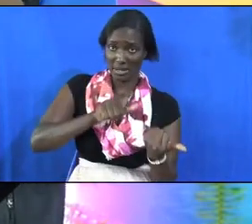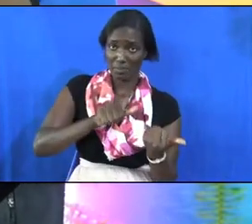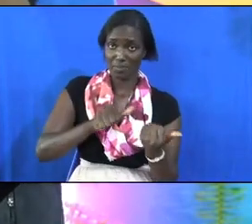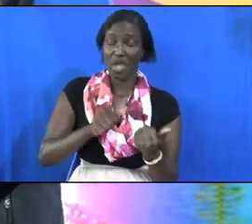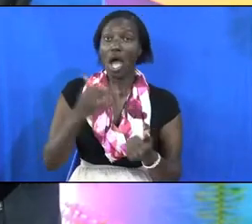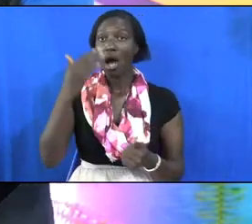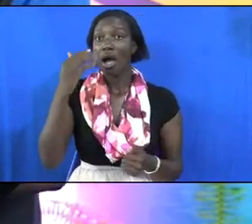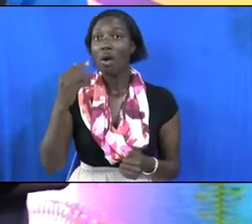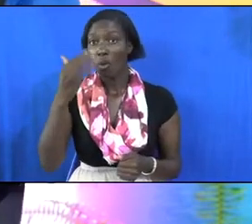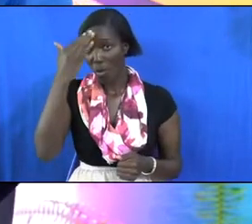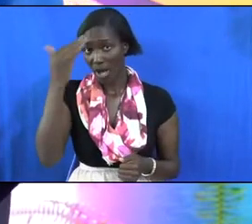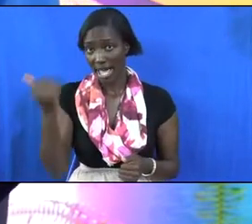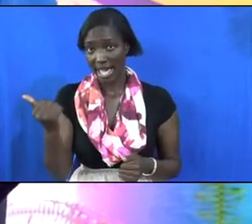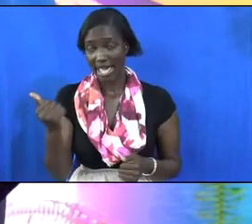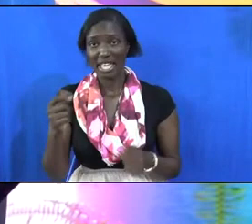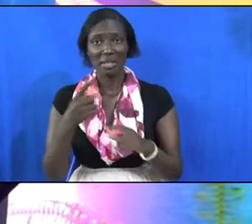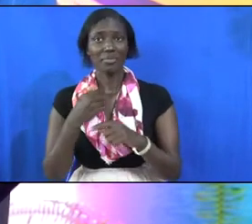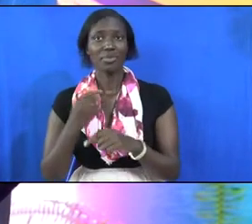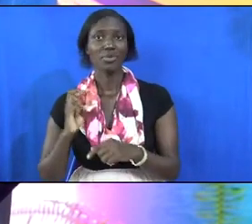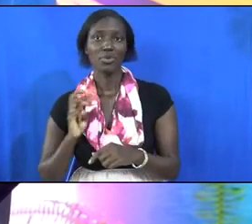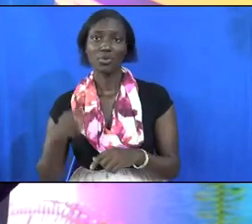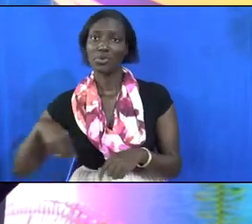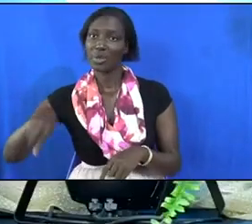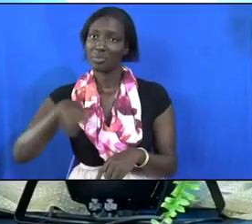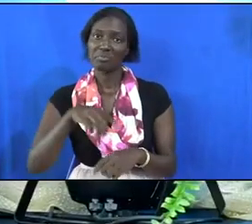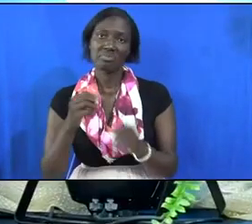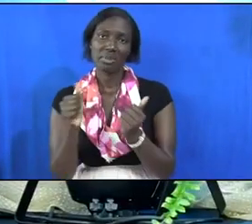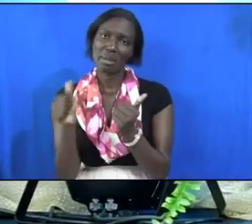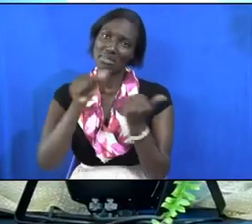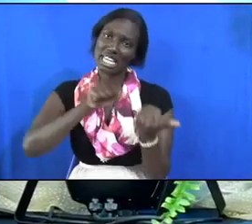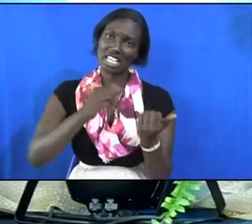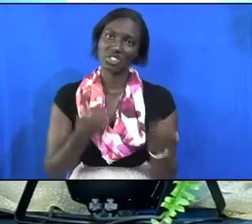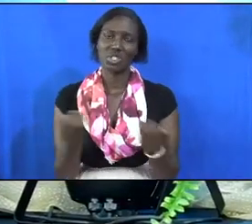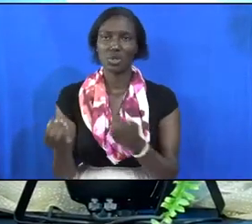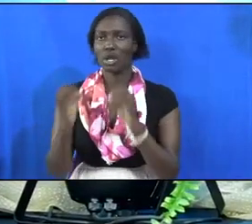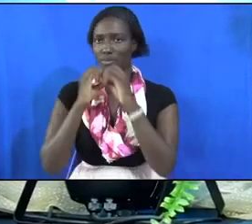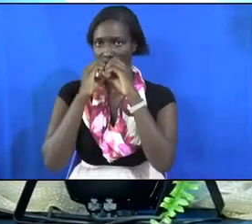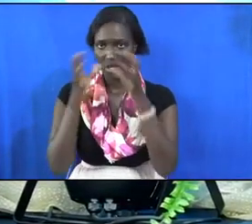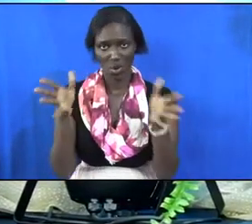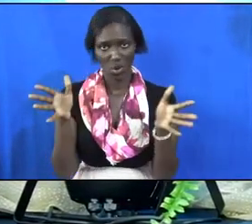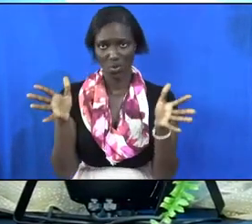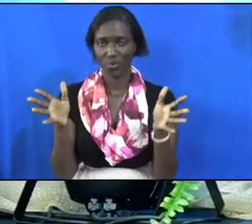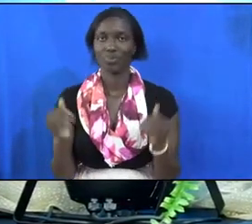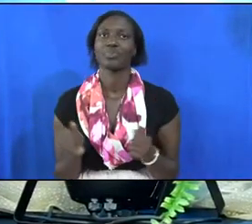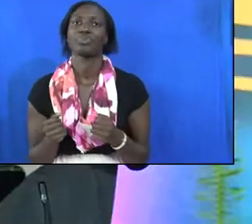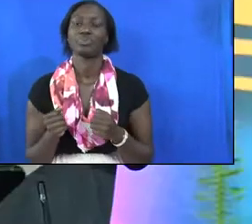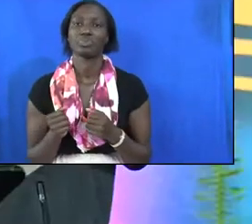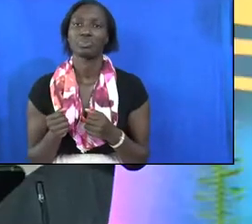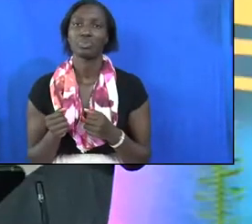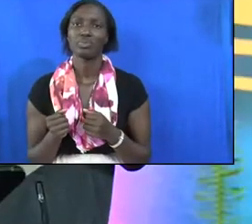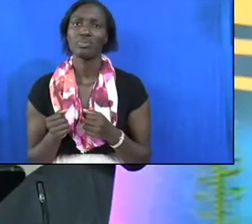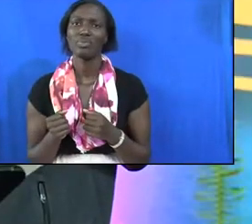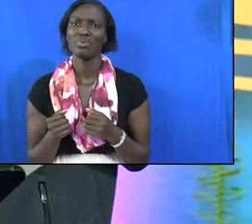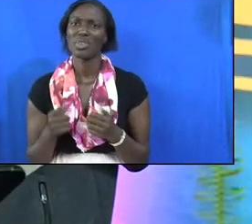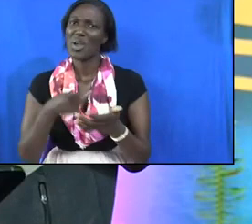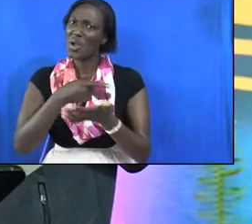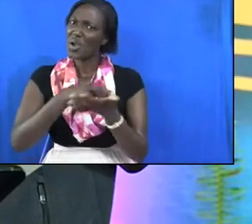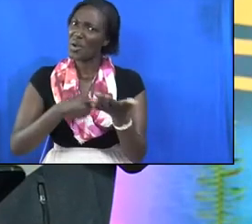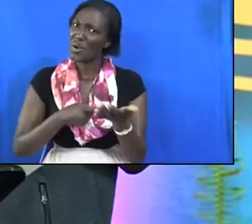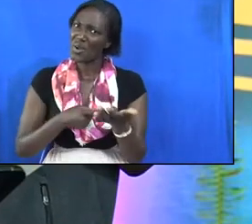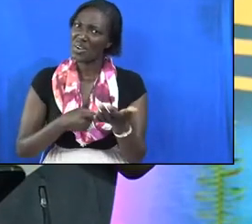need to understand the true meaning of baptism. Dad, two more questions. What happens when a person